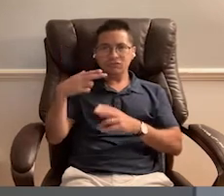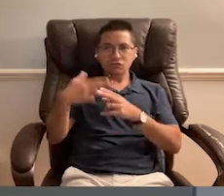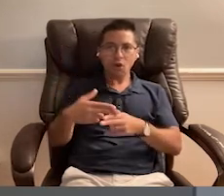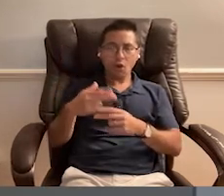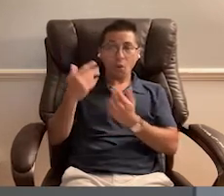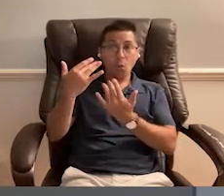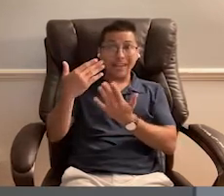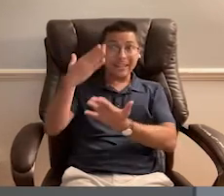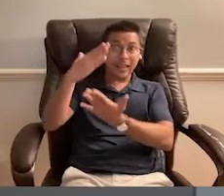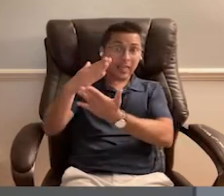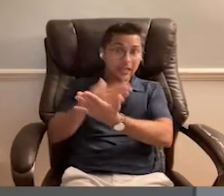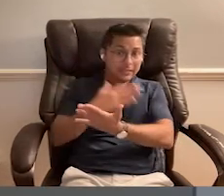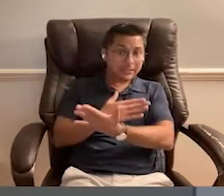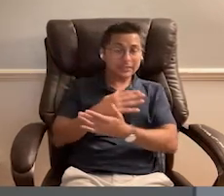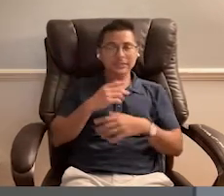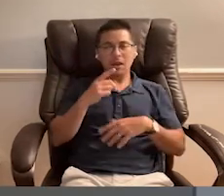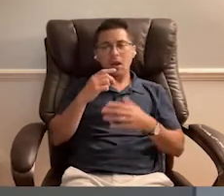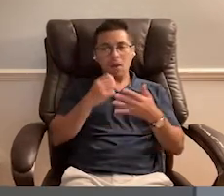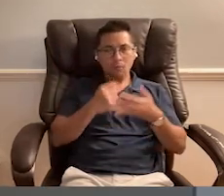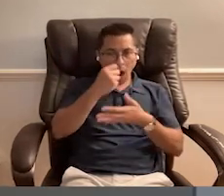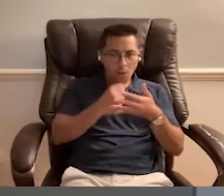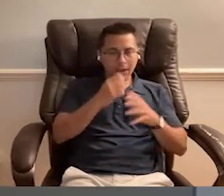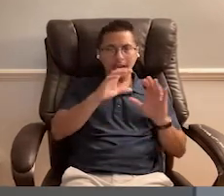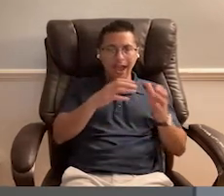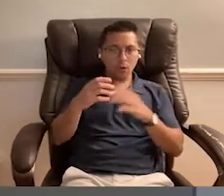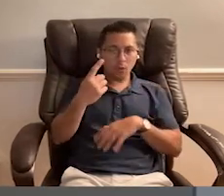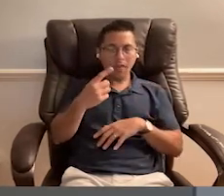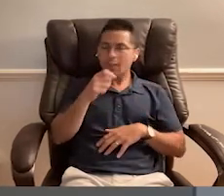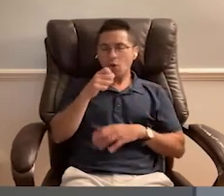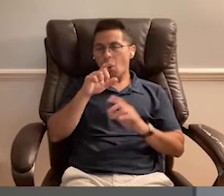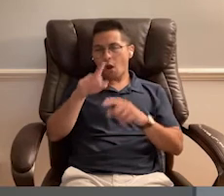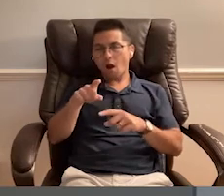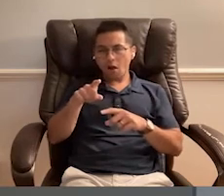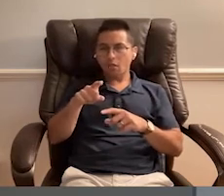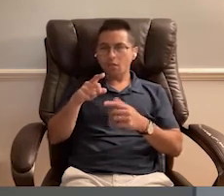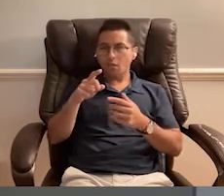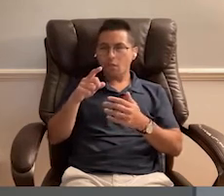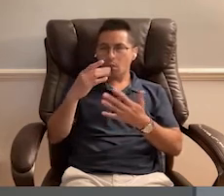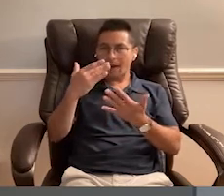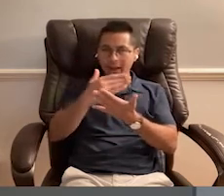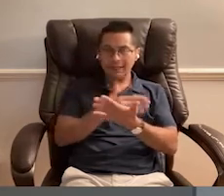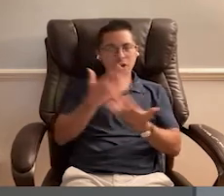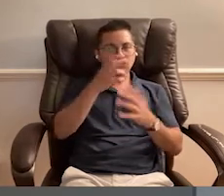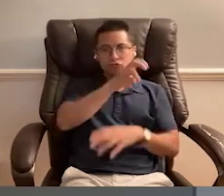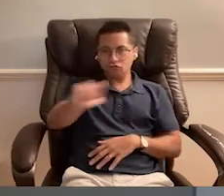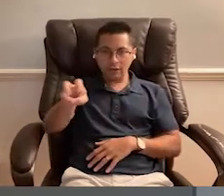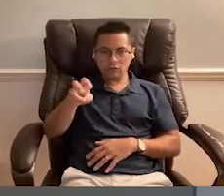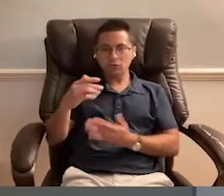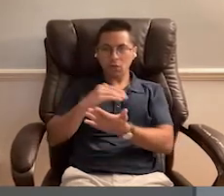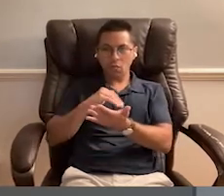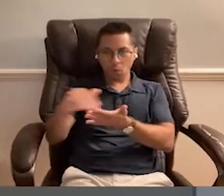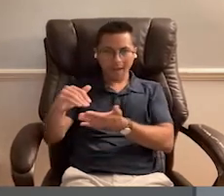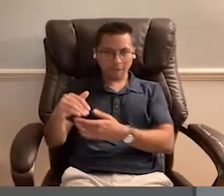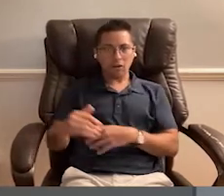waiver. So even though it's called waiting list, priority category one, they don't go on the waiting list. They go straight